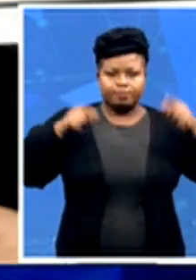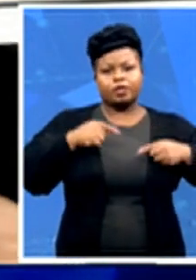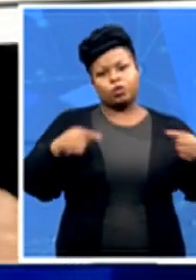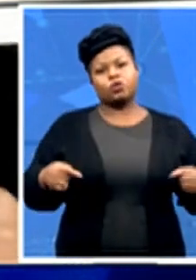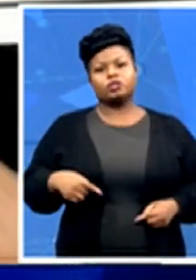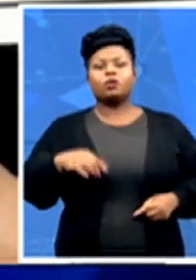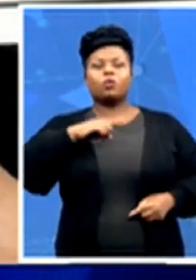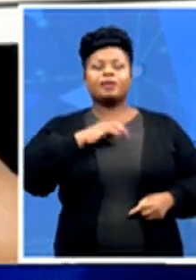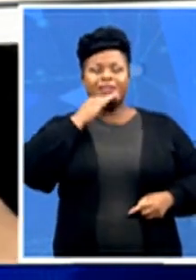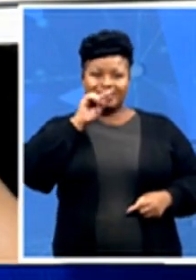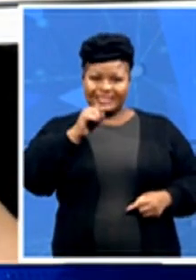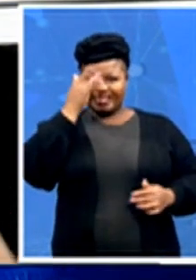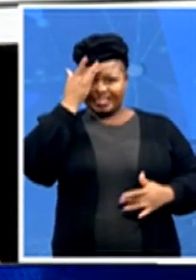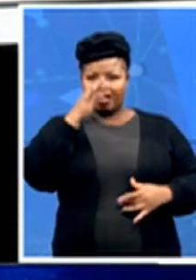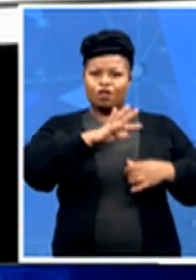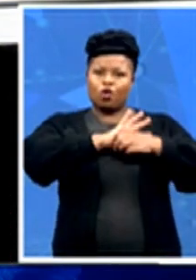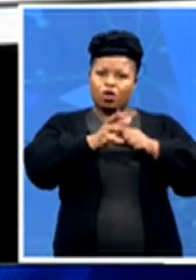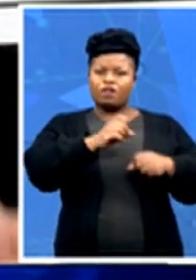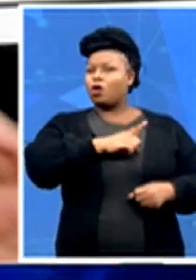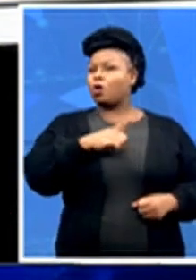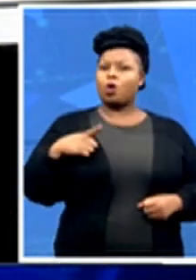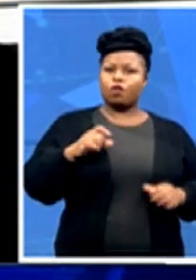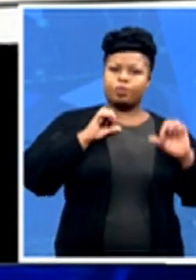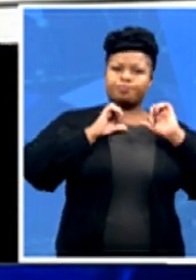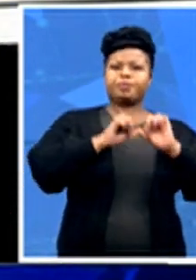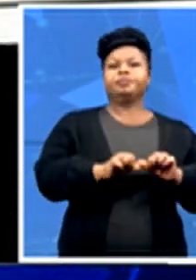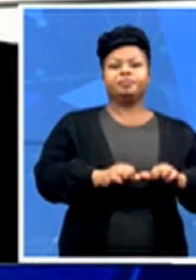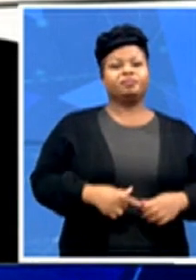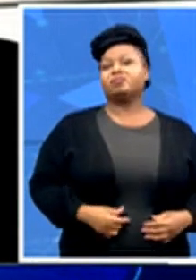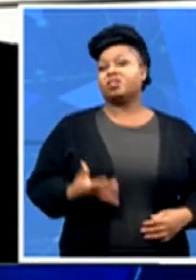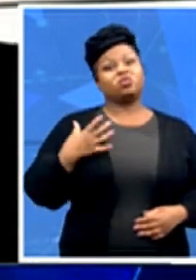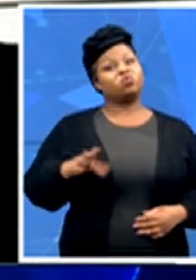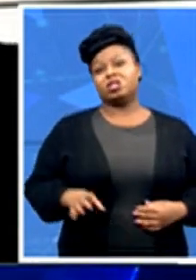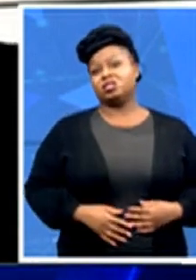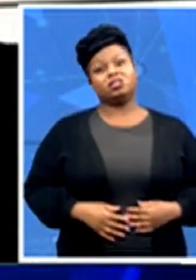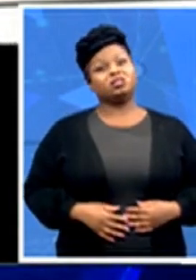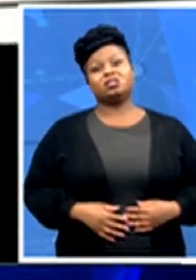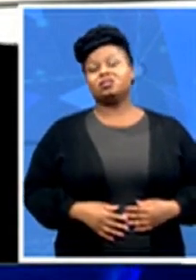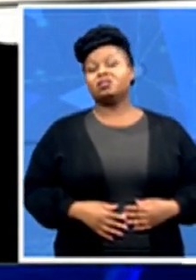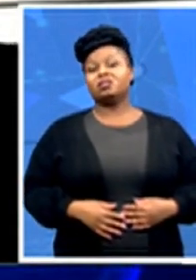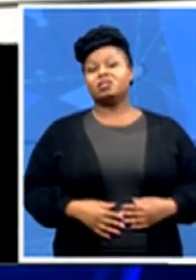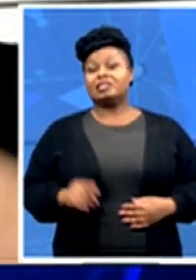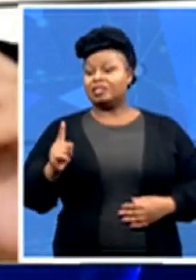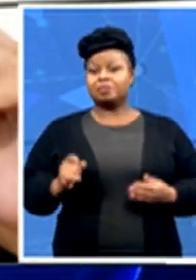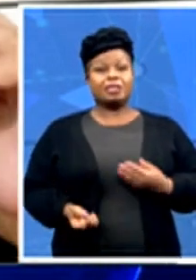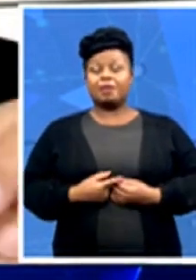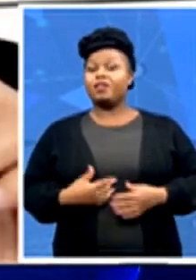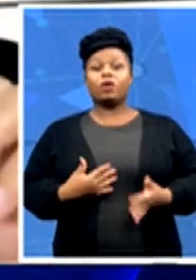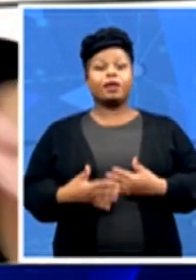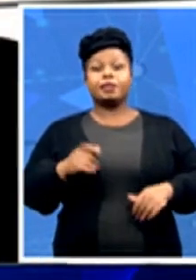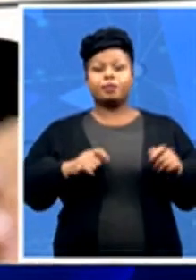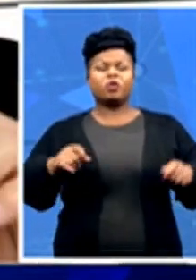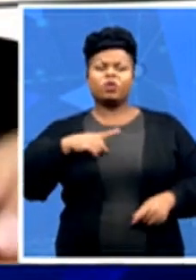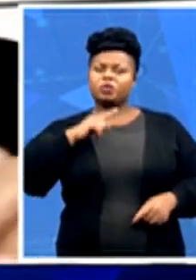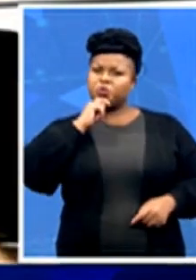Now, I would not wish long COVID on my worst enemy. It is a really difficult condition. And even if